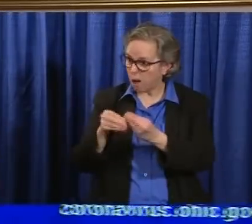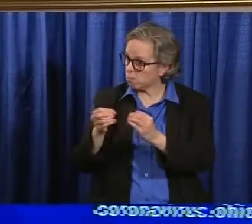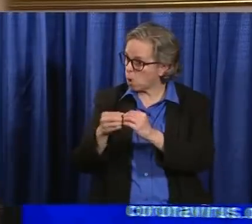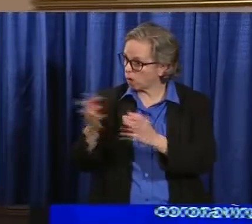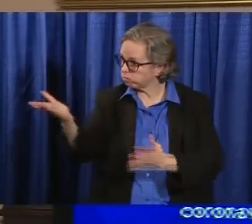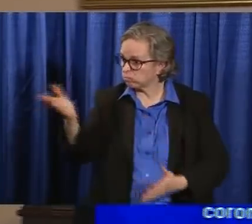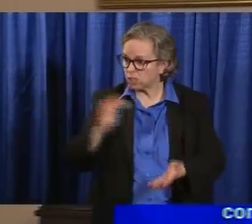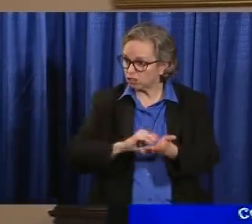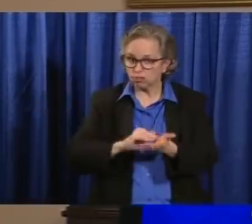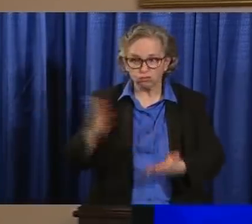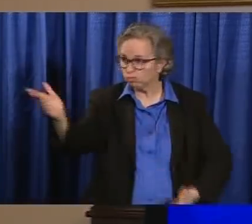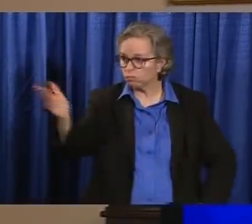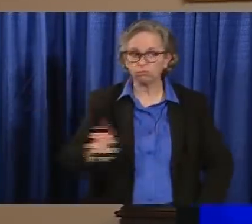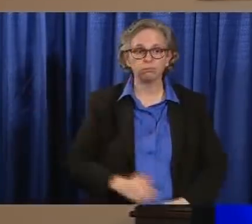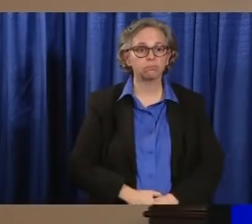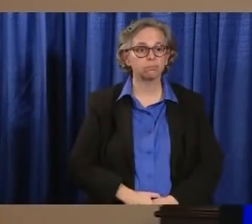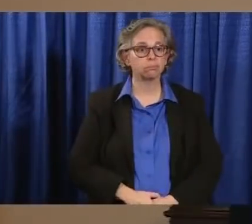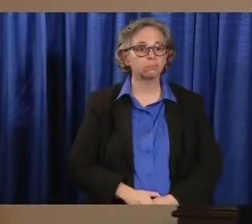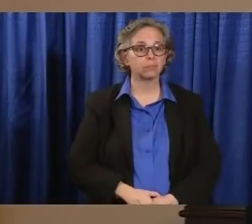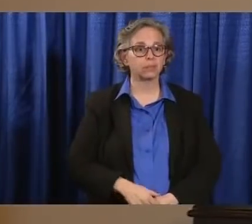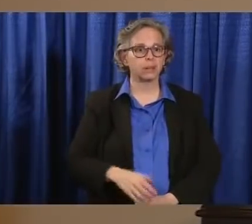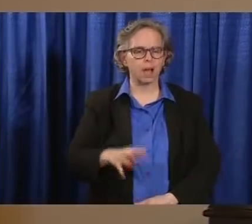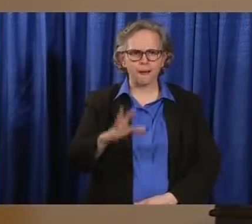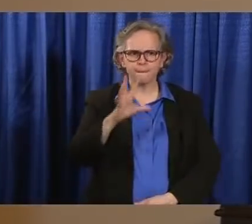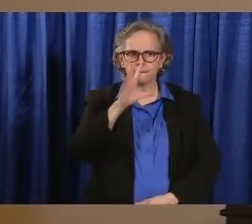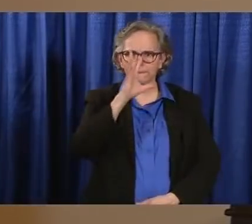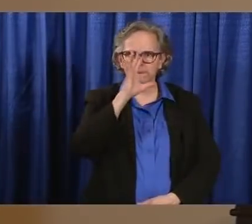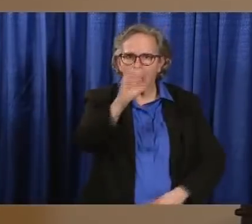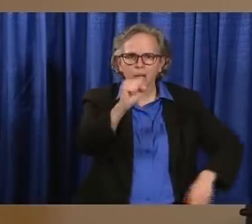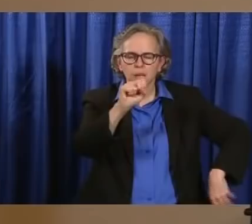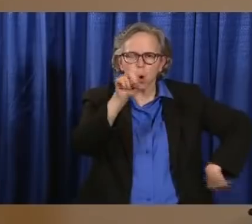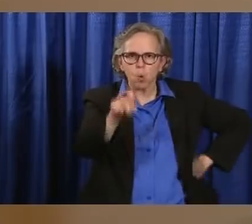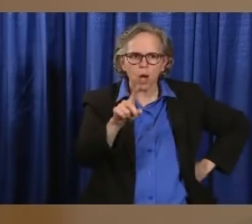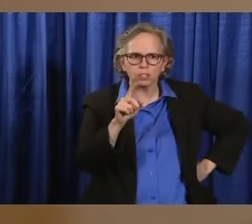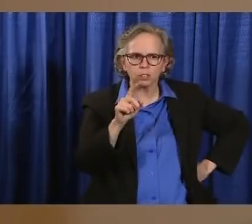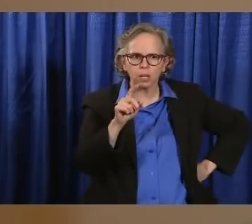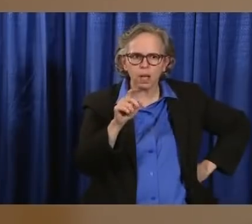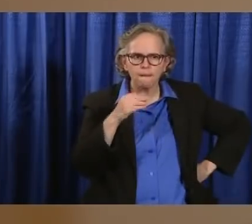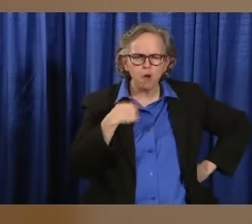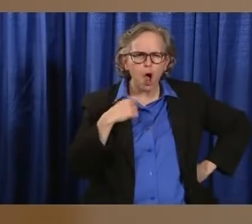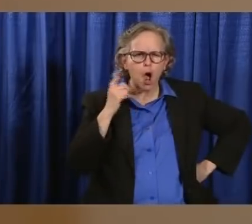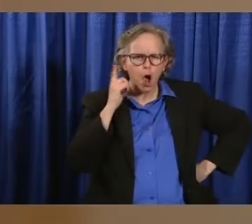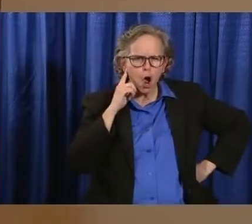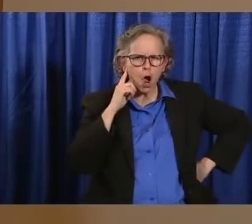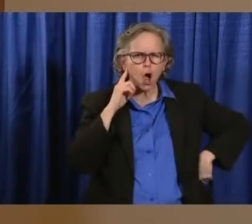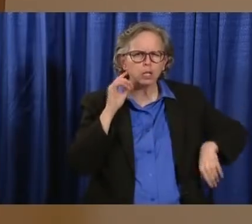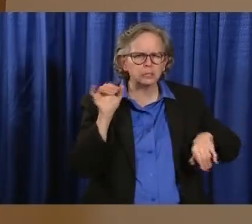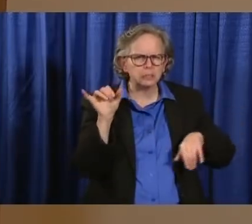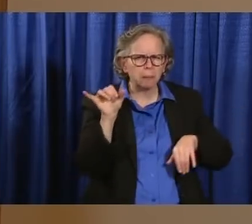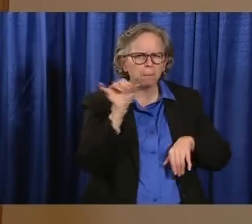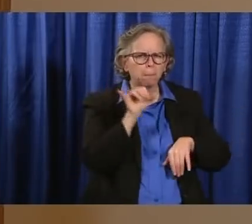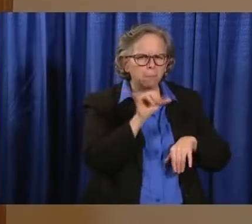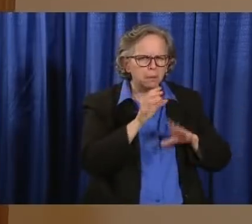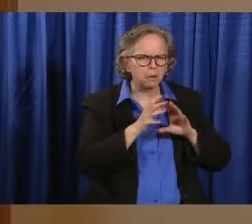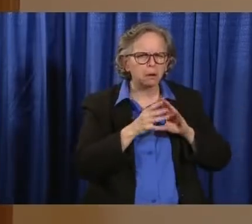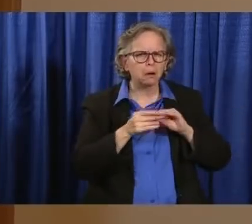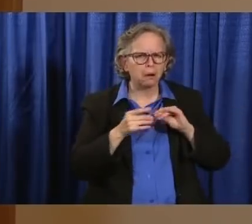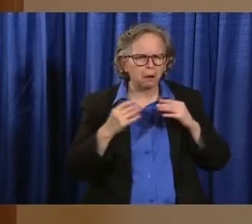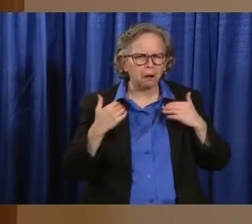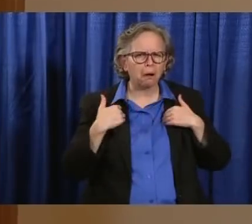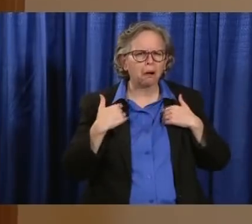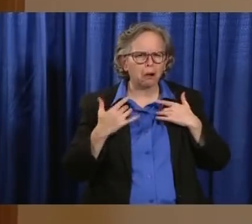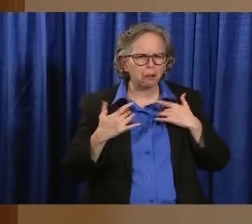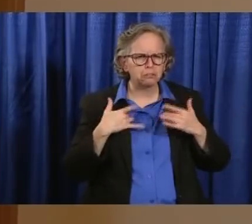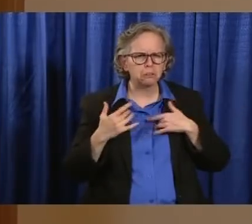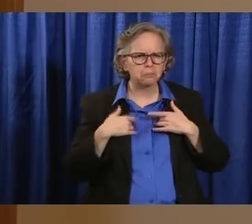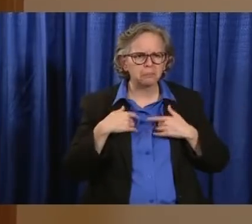That is a fascinating question, and I've heard concerns along that line. I know we have to remember that for some folks, this